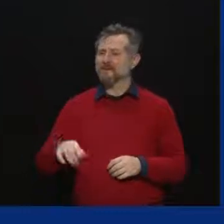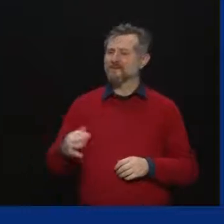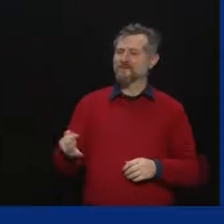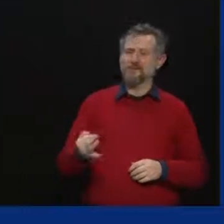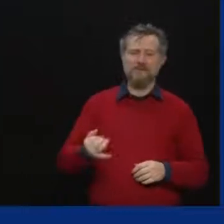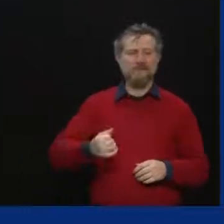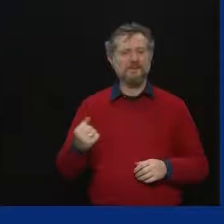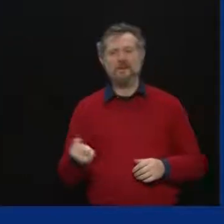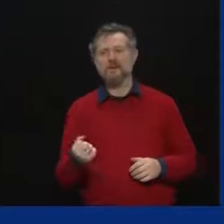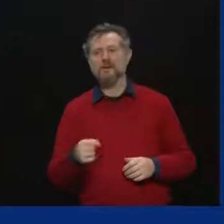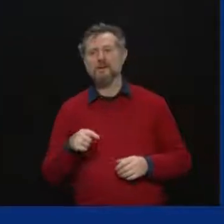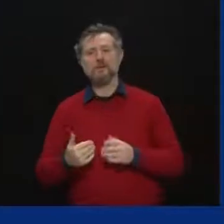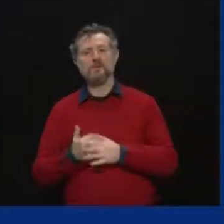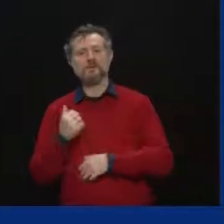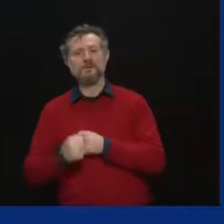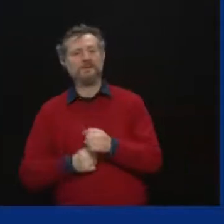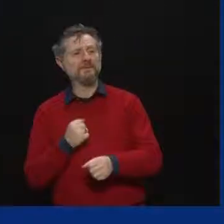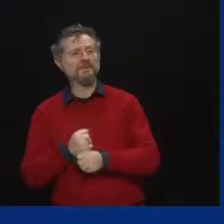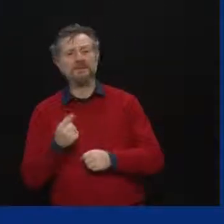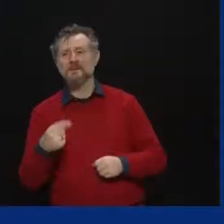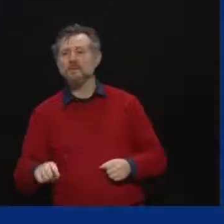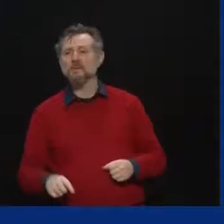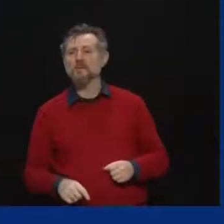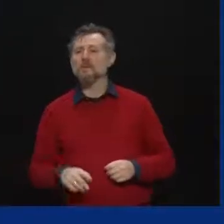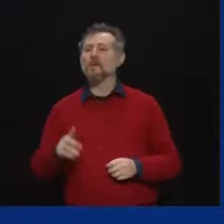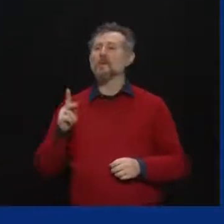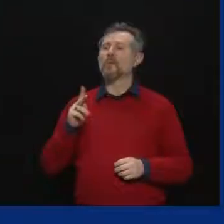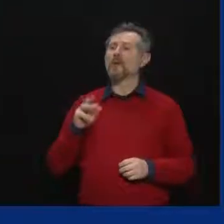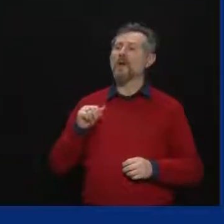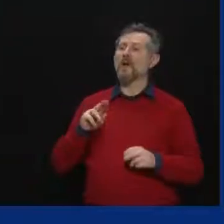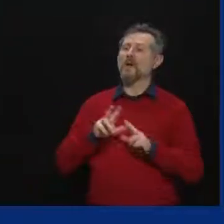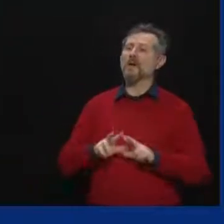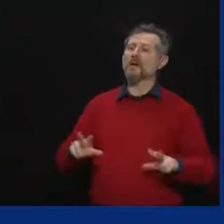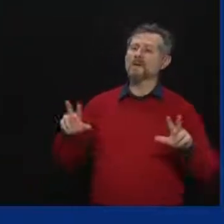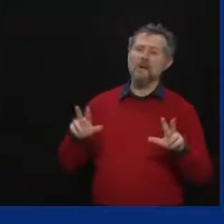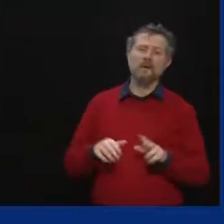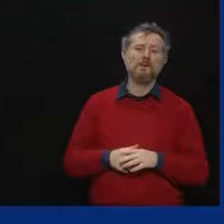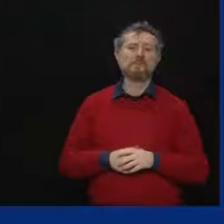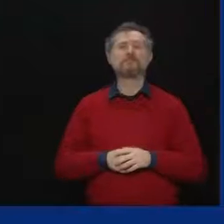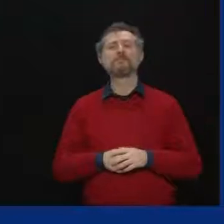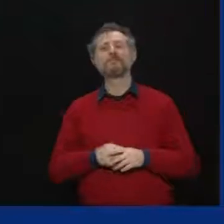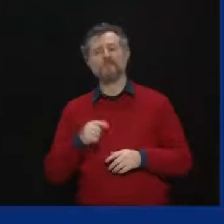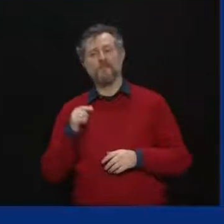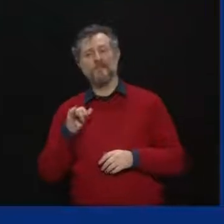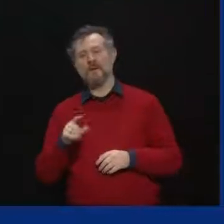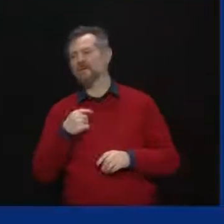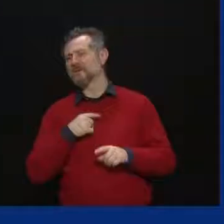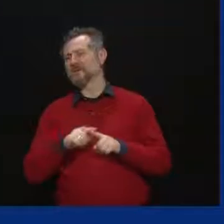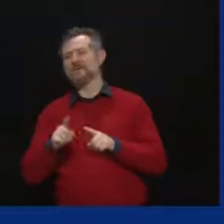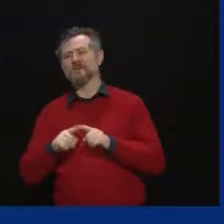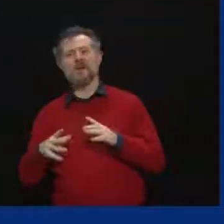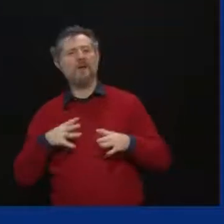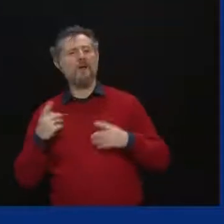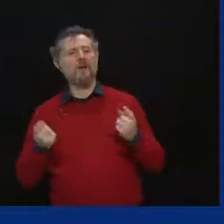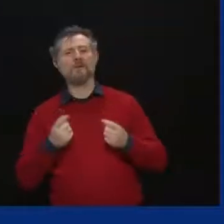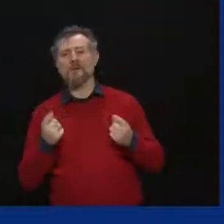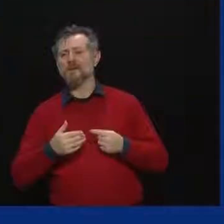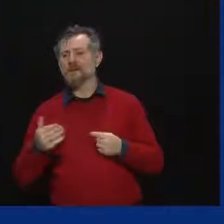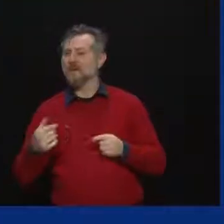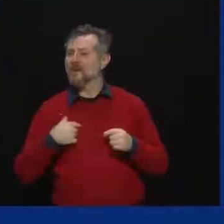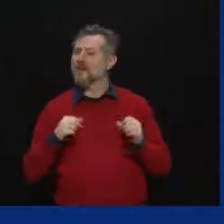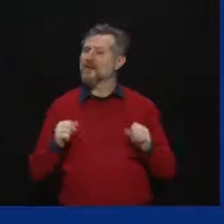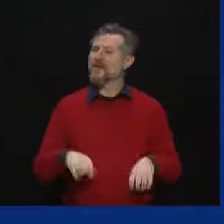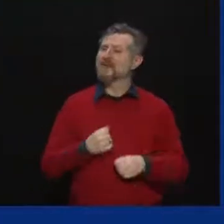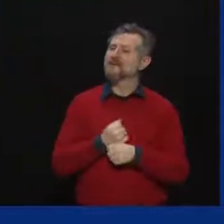Year's, Kwanzaa, through all of our great holidays of this winter season. And you can do it safely. We don't